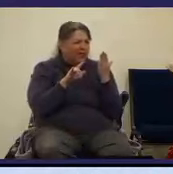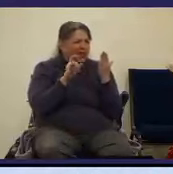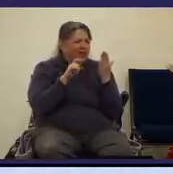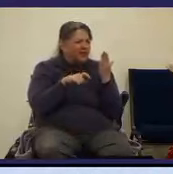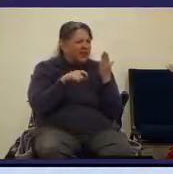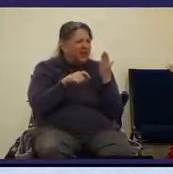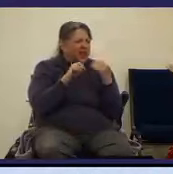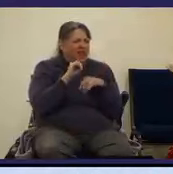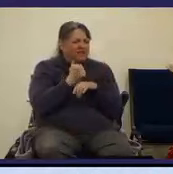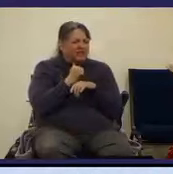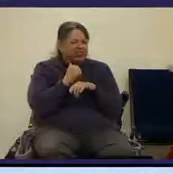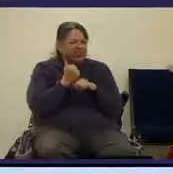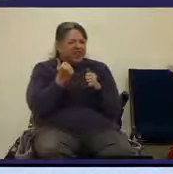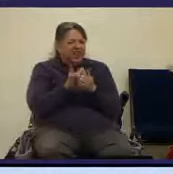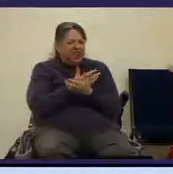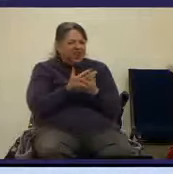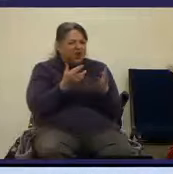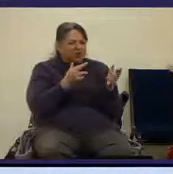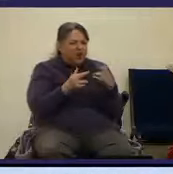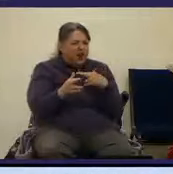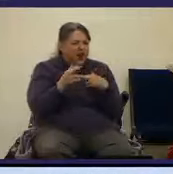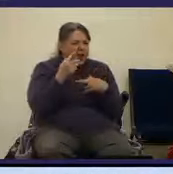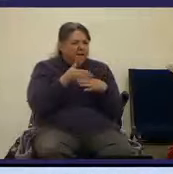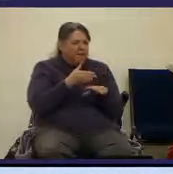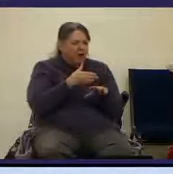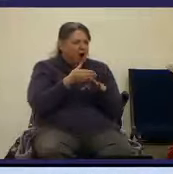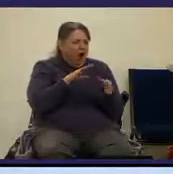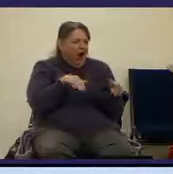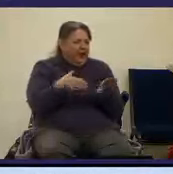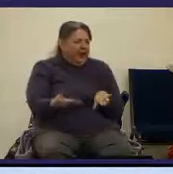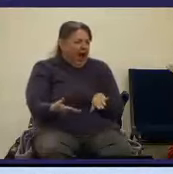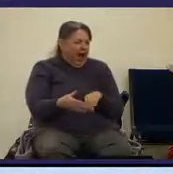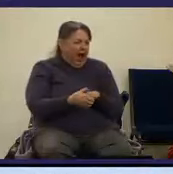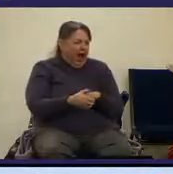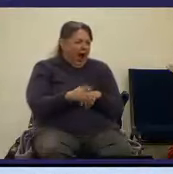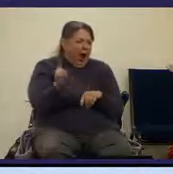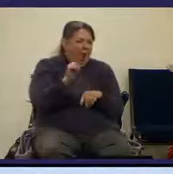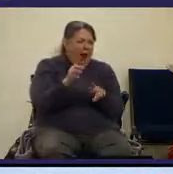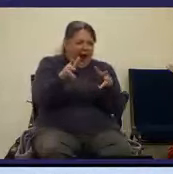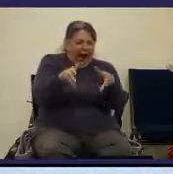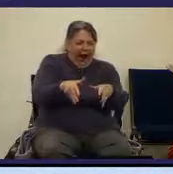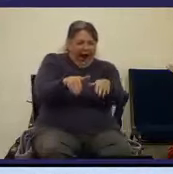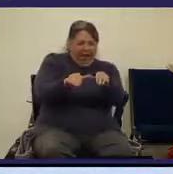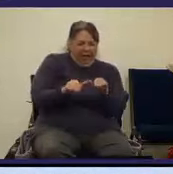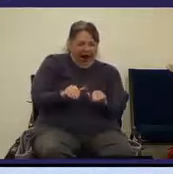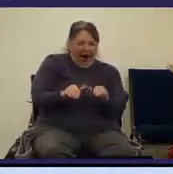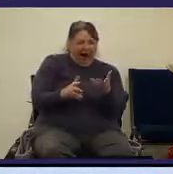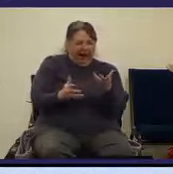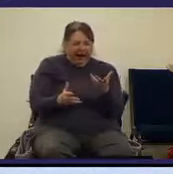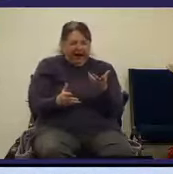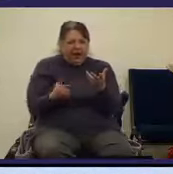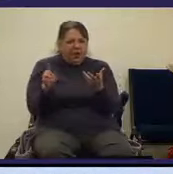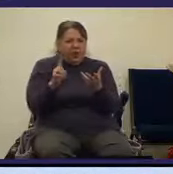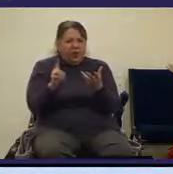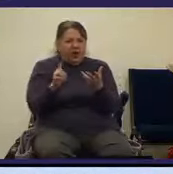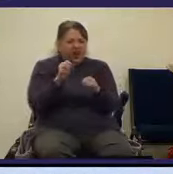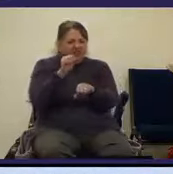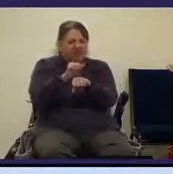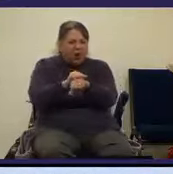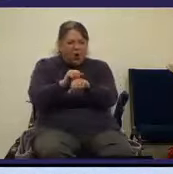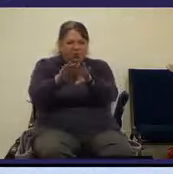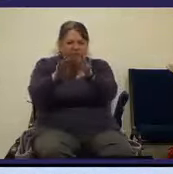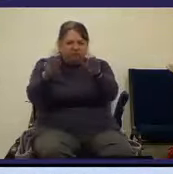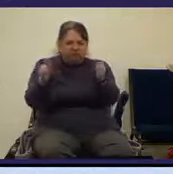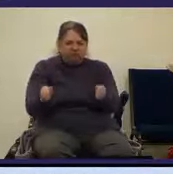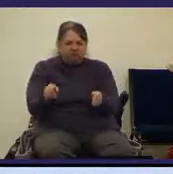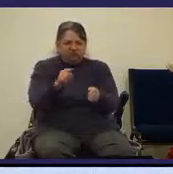prearrange, prearranging financing, selecting a cemetery plot, purchasing a monument or a memorial. How